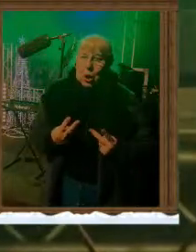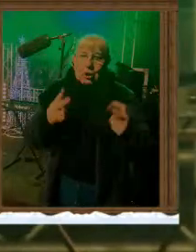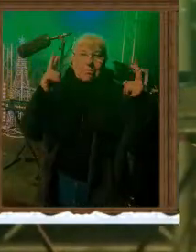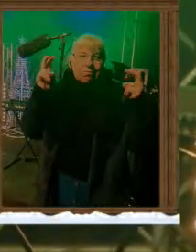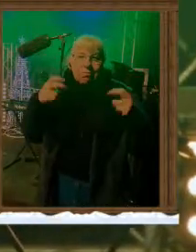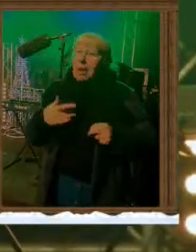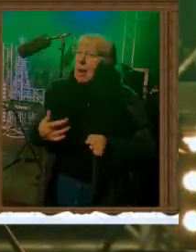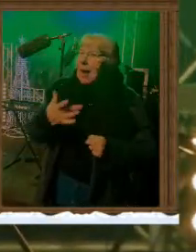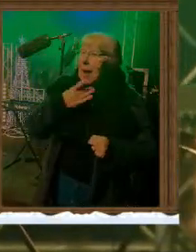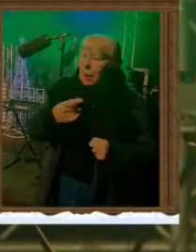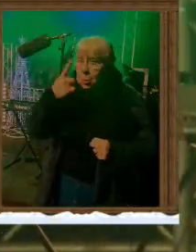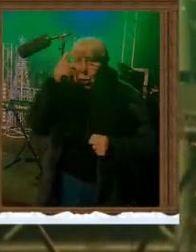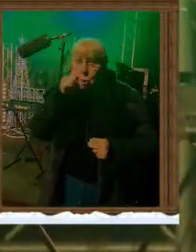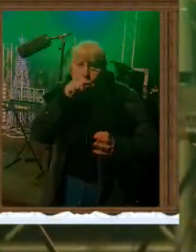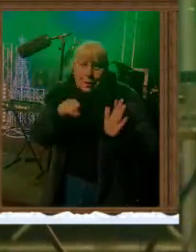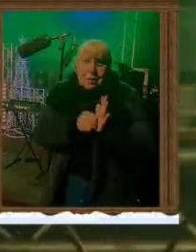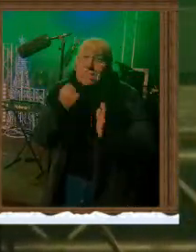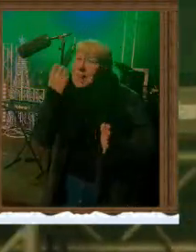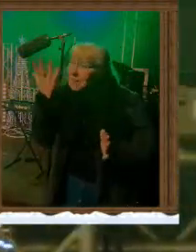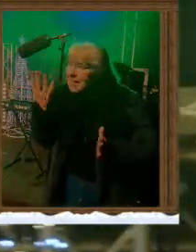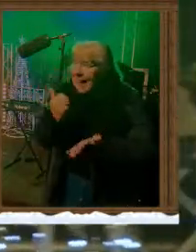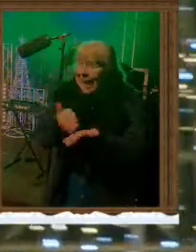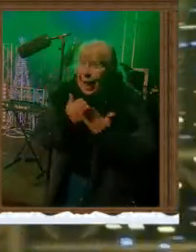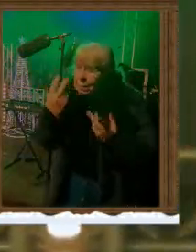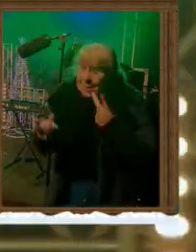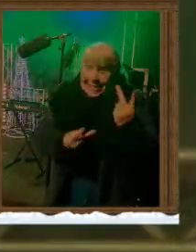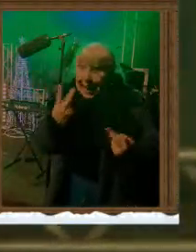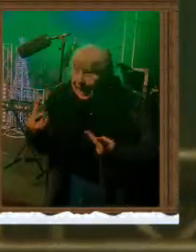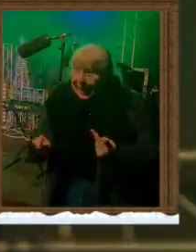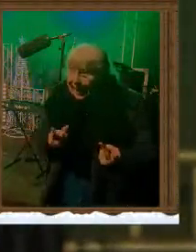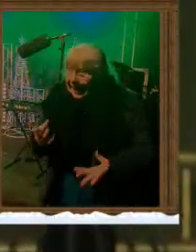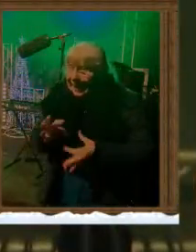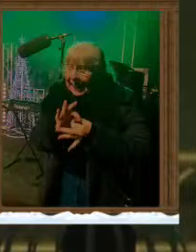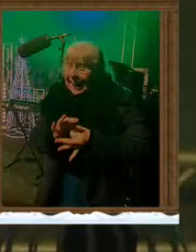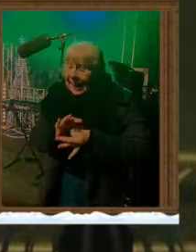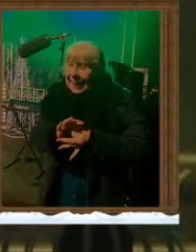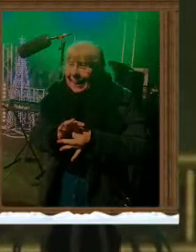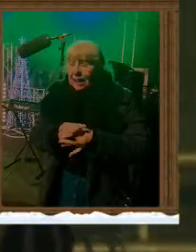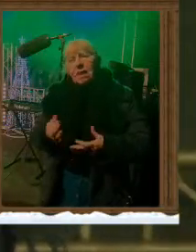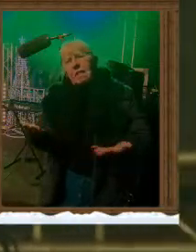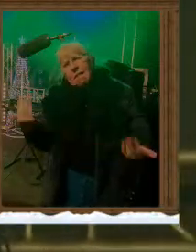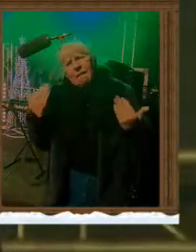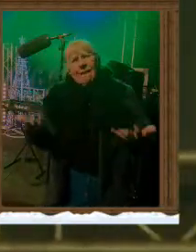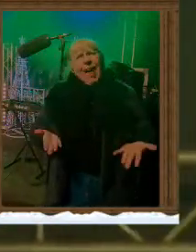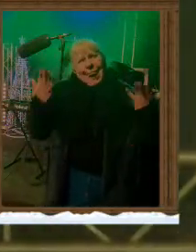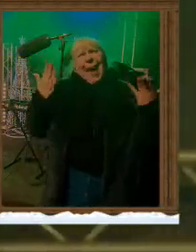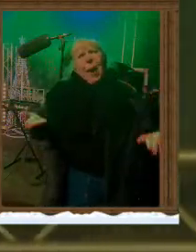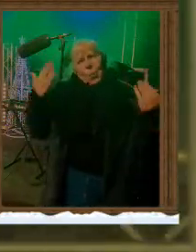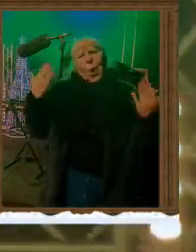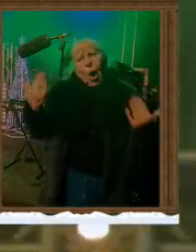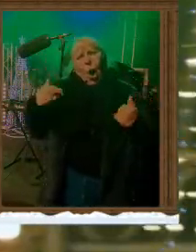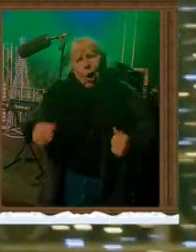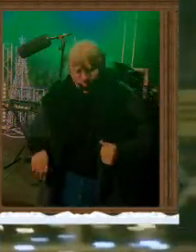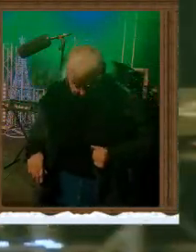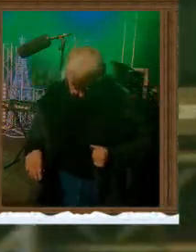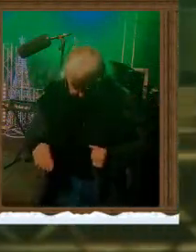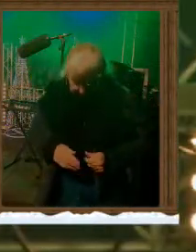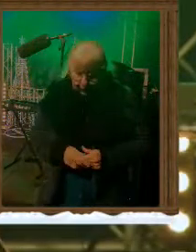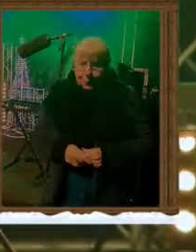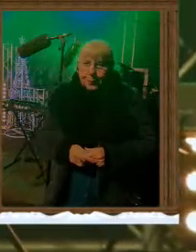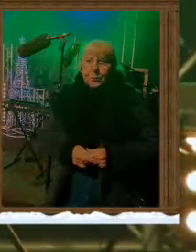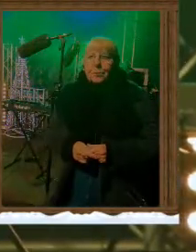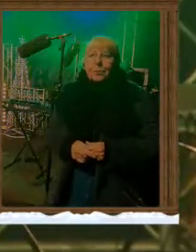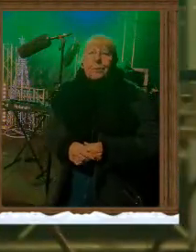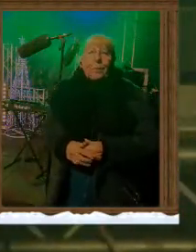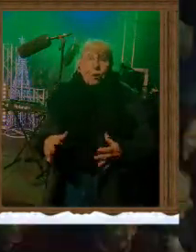It Could Be Christmas Every Day. Will you help me sing along? Yeah. Oh, you need to be louder than that, though.